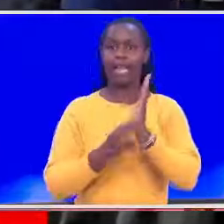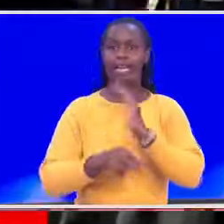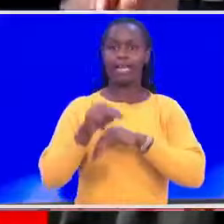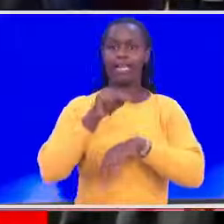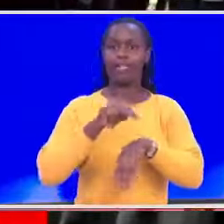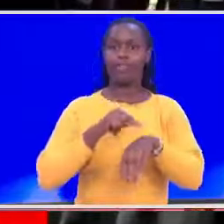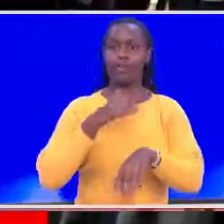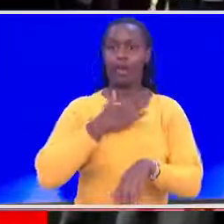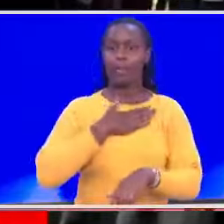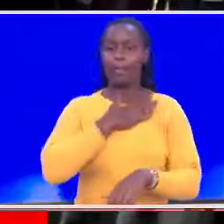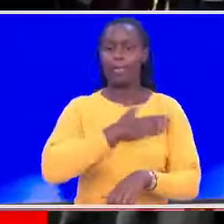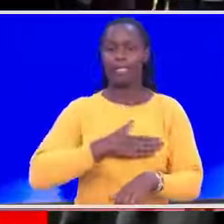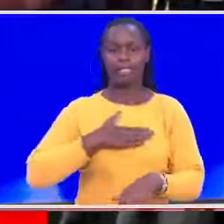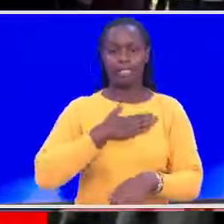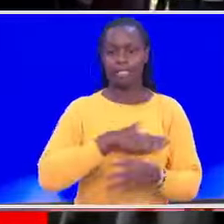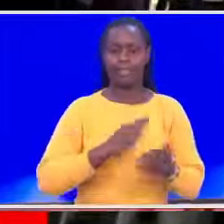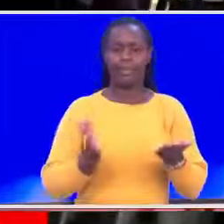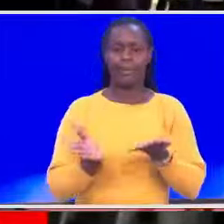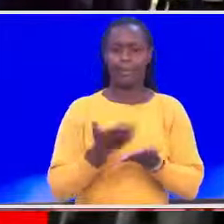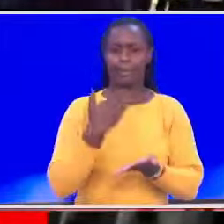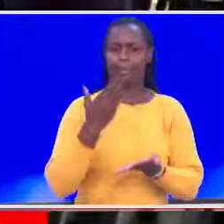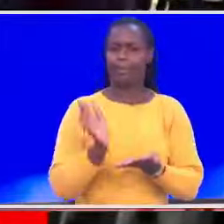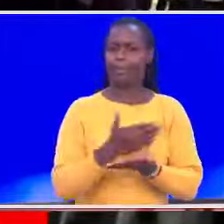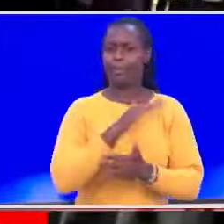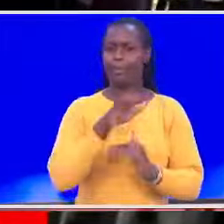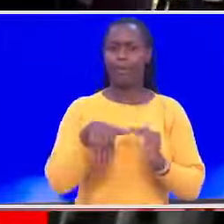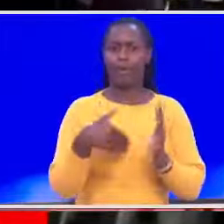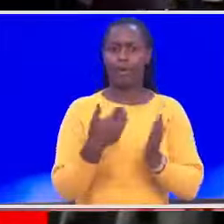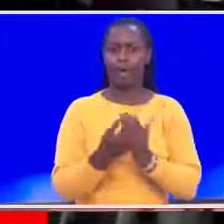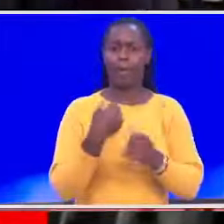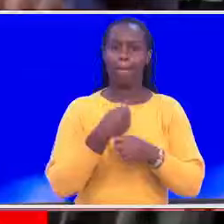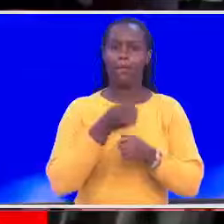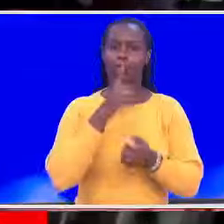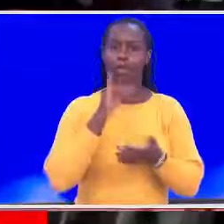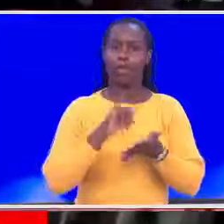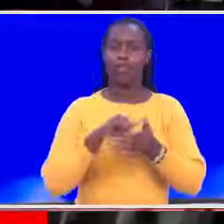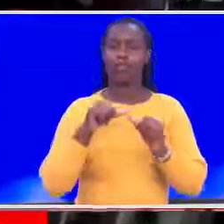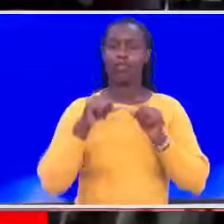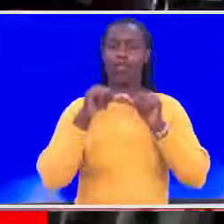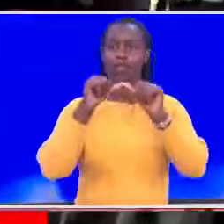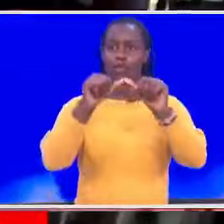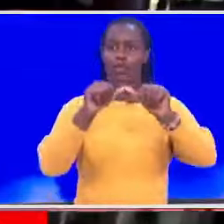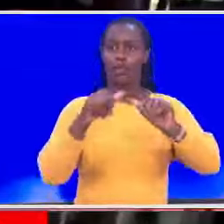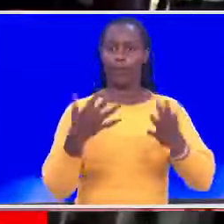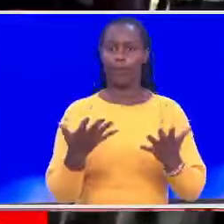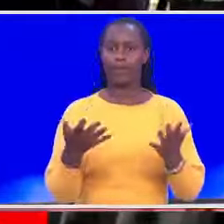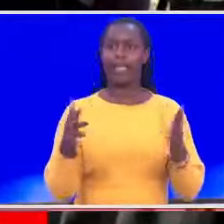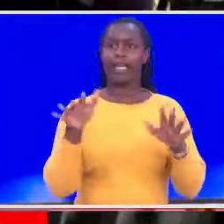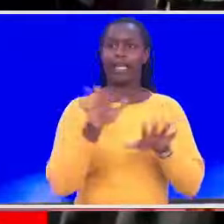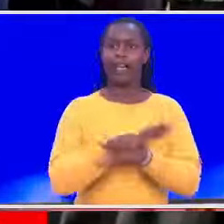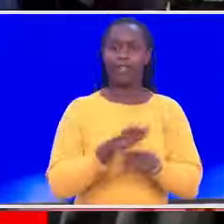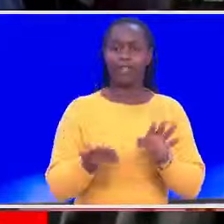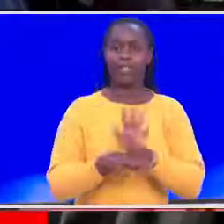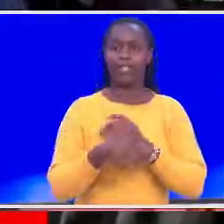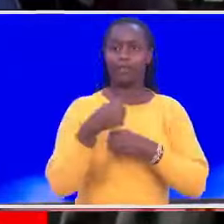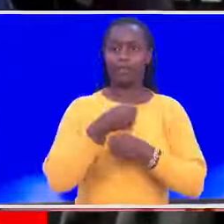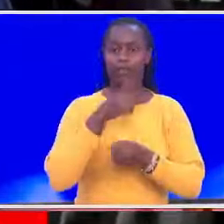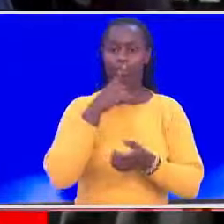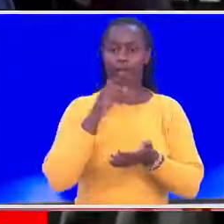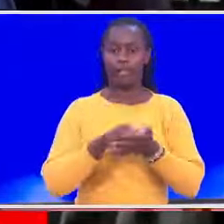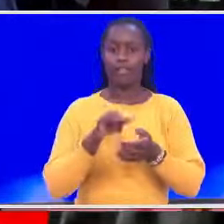lima musiangushe click. Muongeze, muongeze, muongeze. Watu ya boni endeleeni kuongeza click